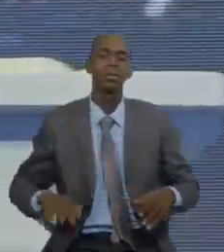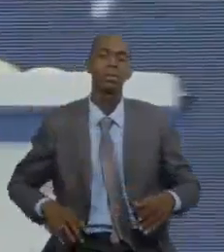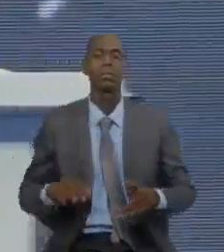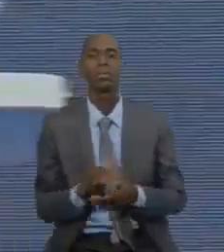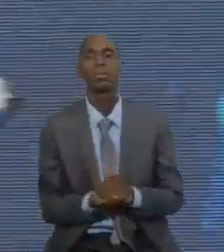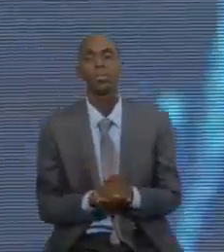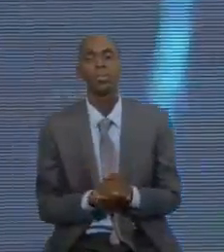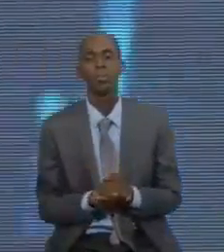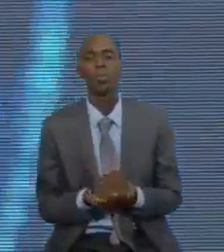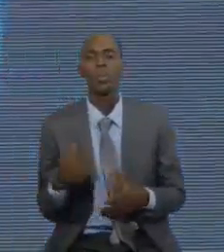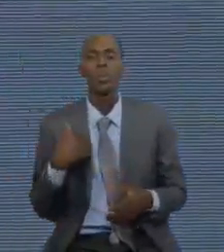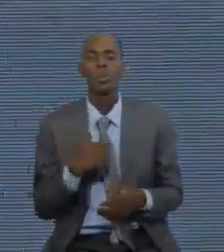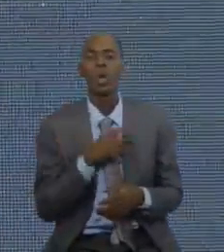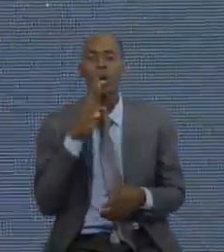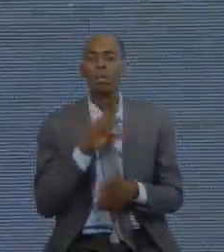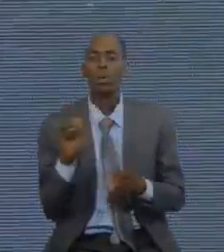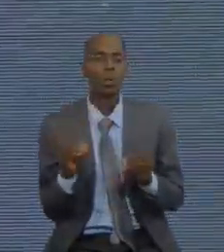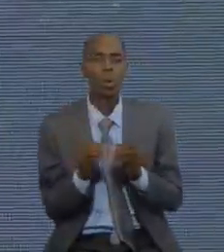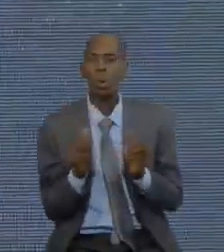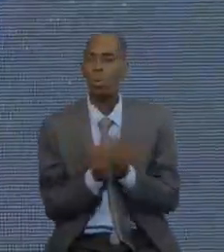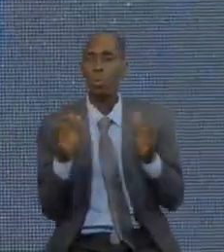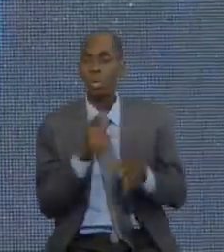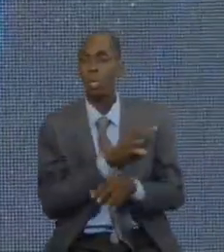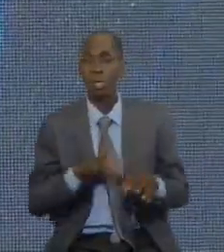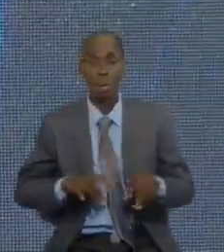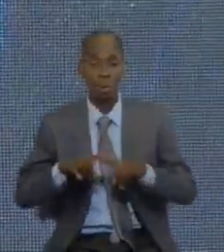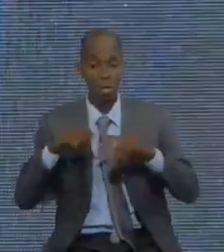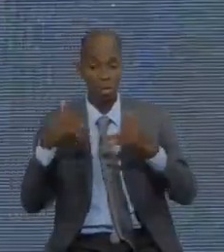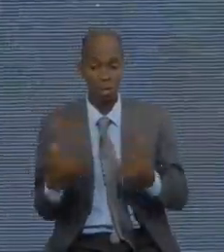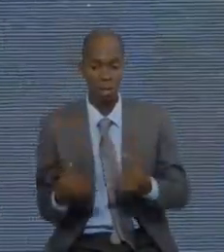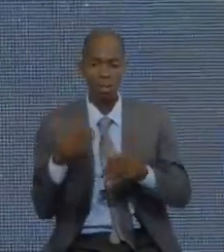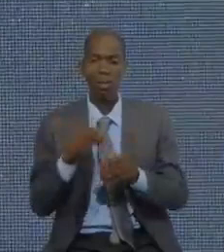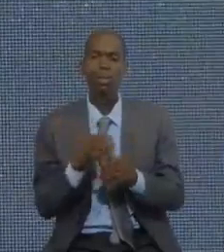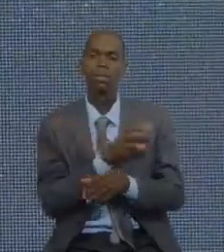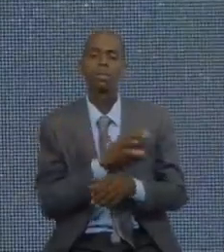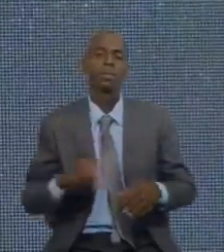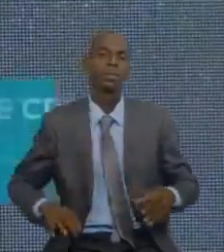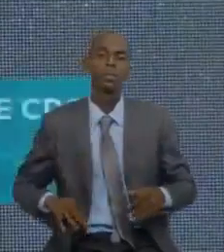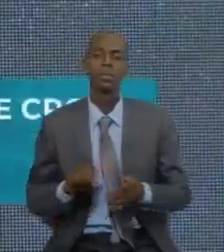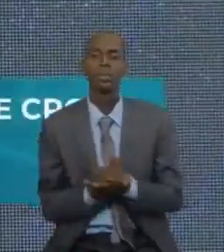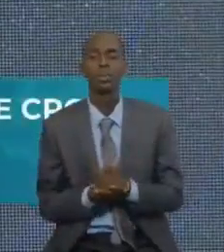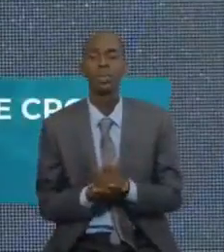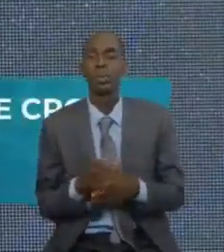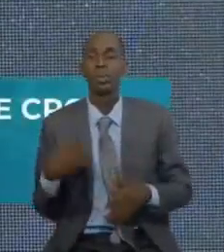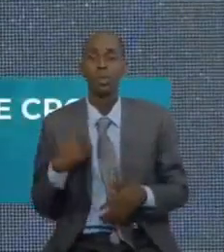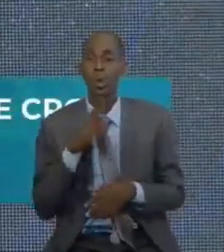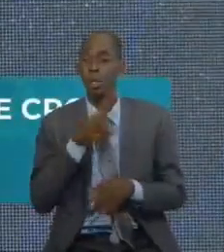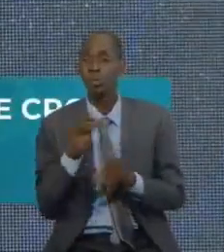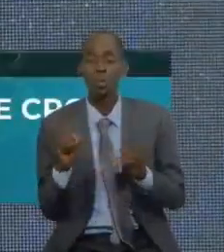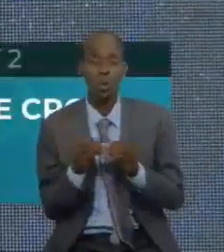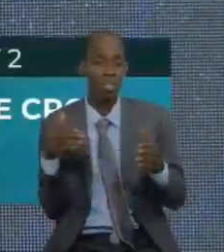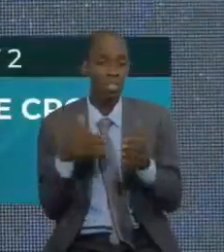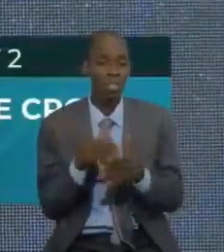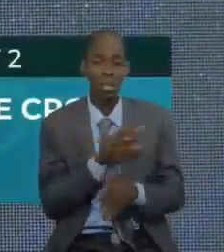We're no more without Christ, but now in Christ. We're no more against Christ,